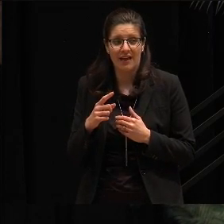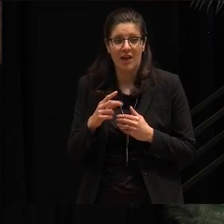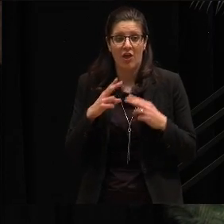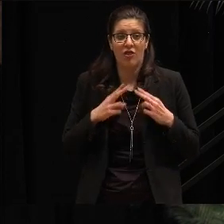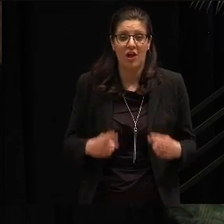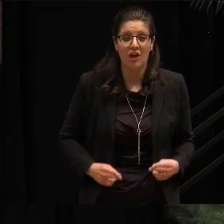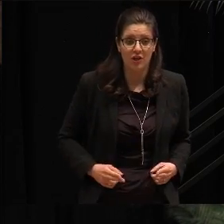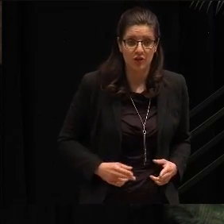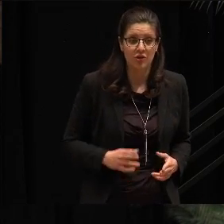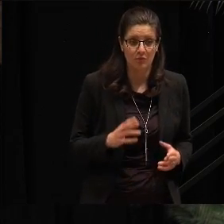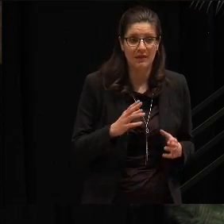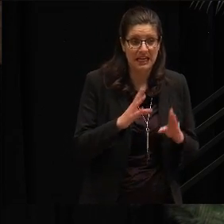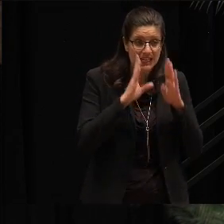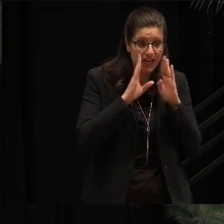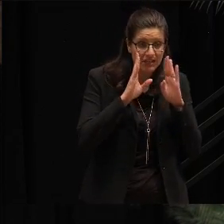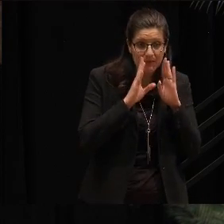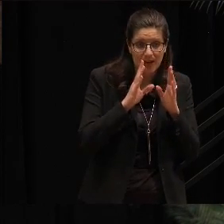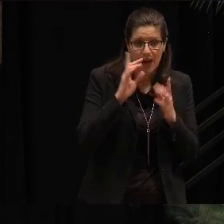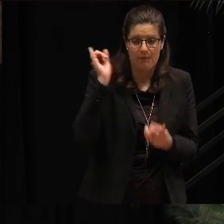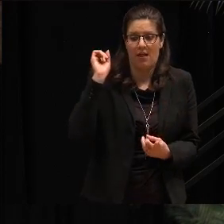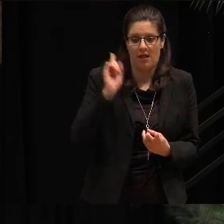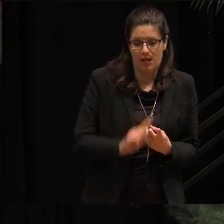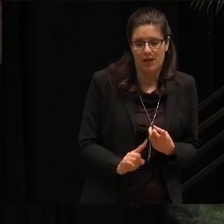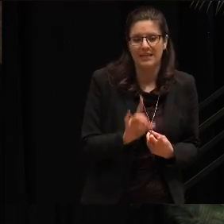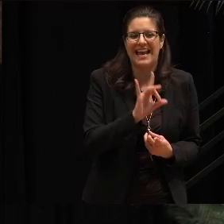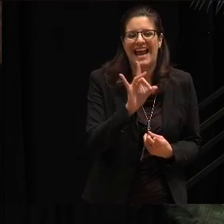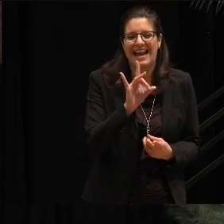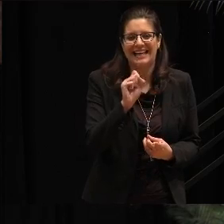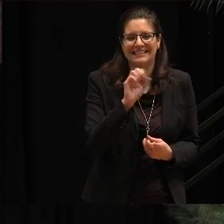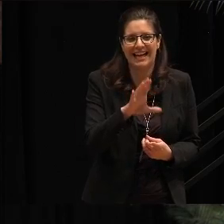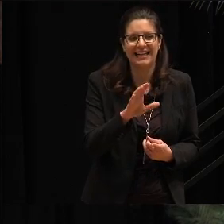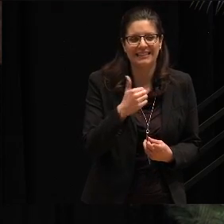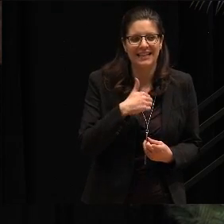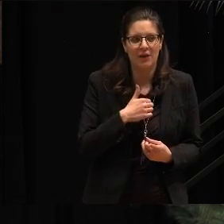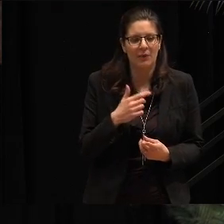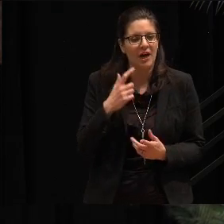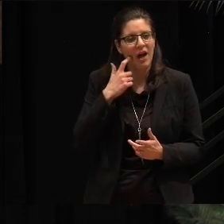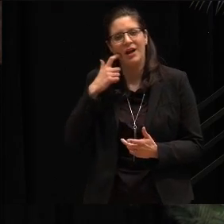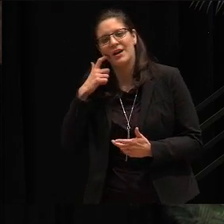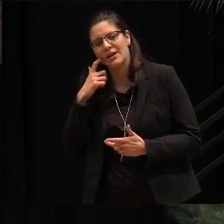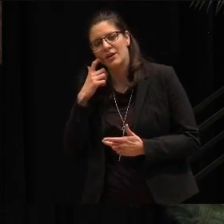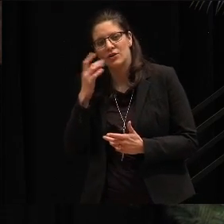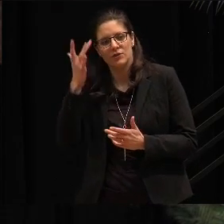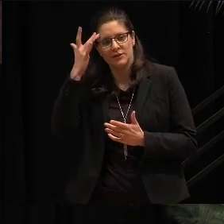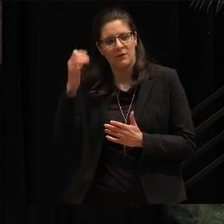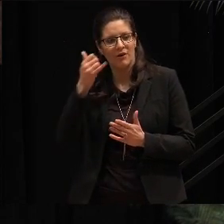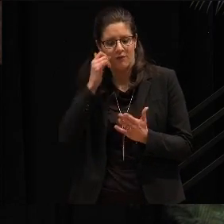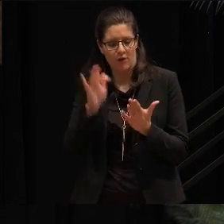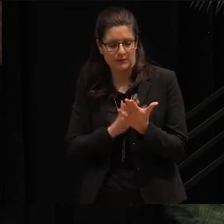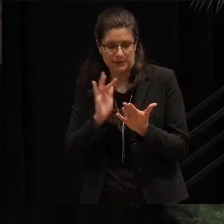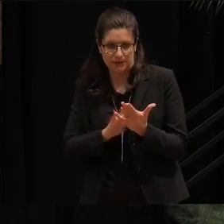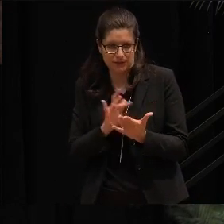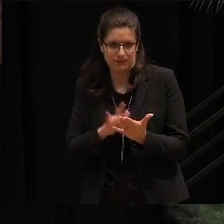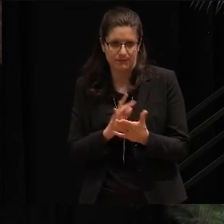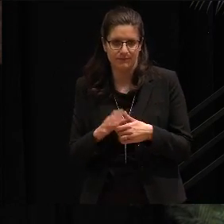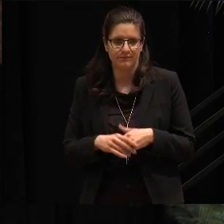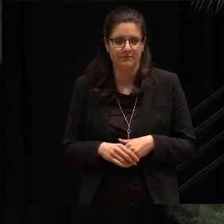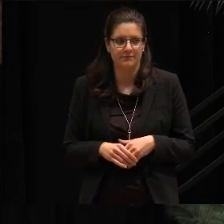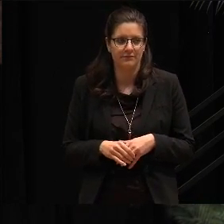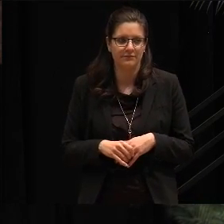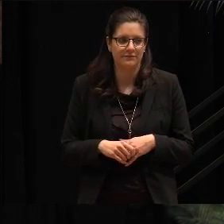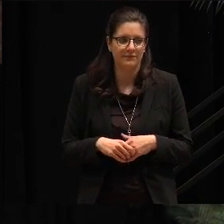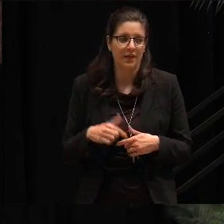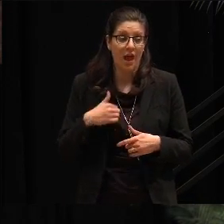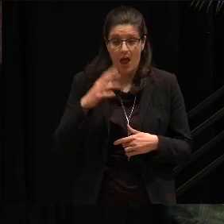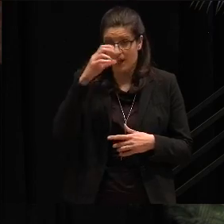reduced to 8 seconds because of social media and because of our attachment to these little things, smartphones. So I guess